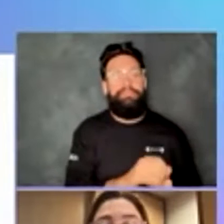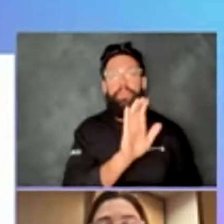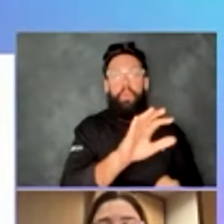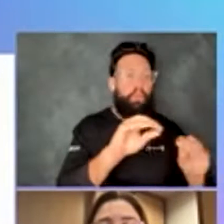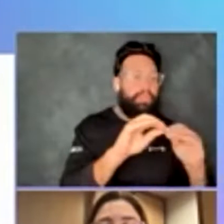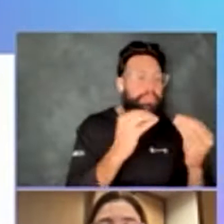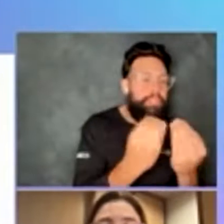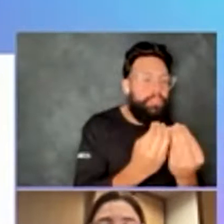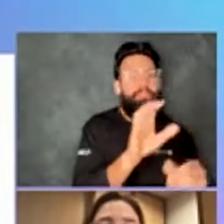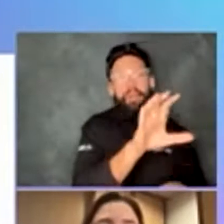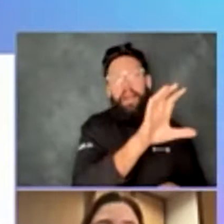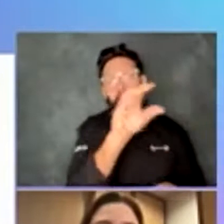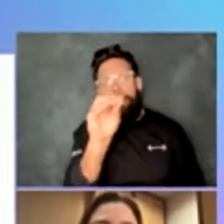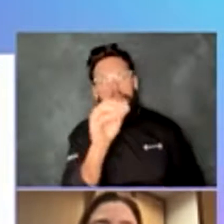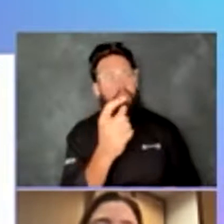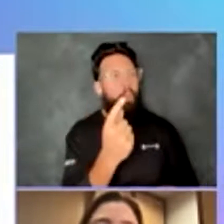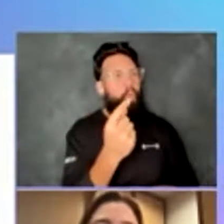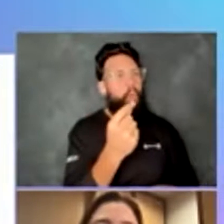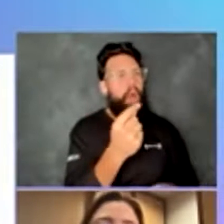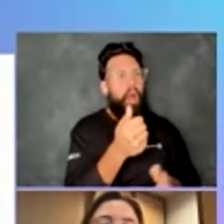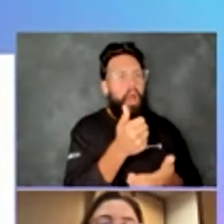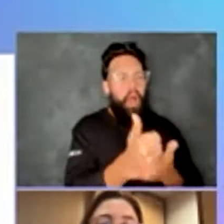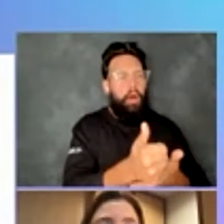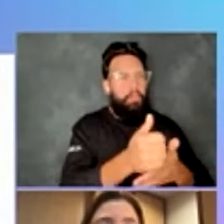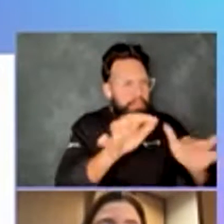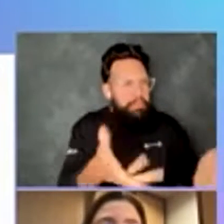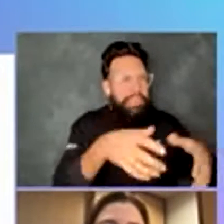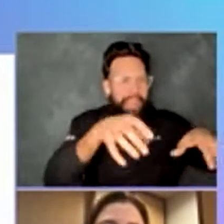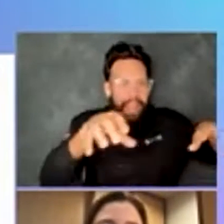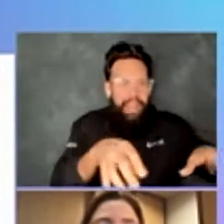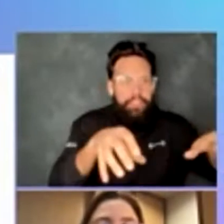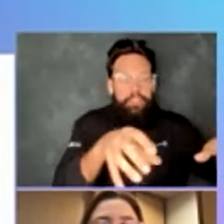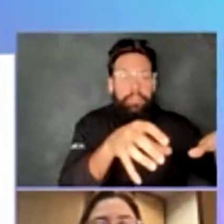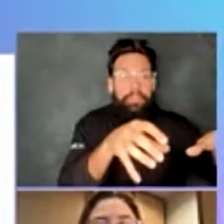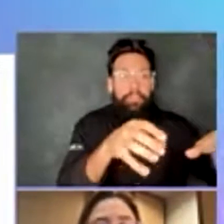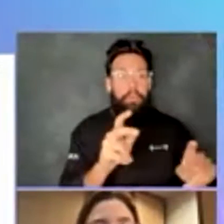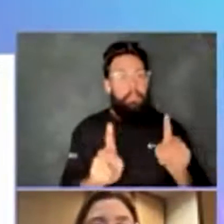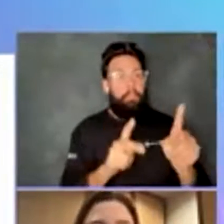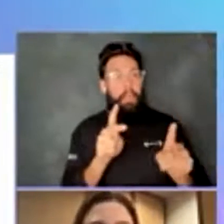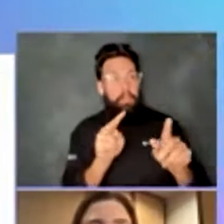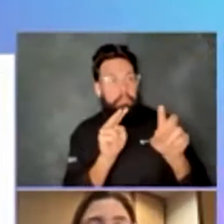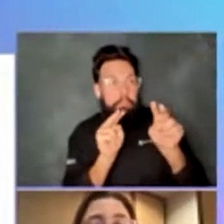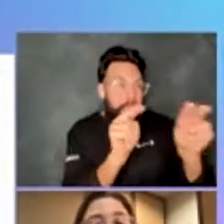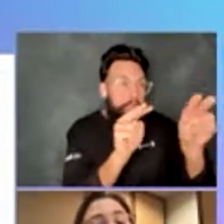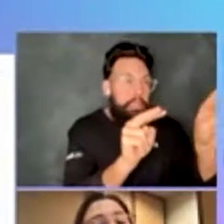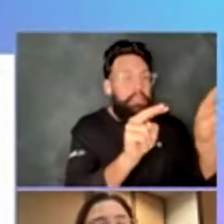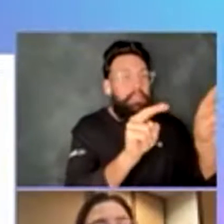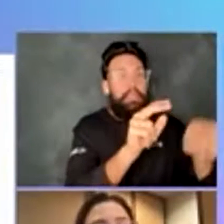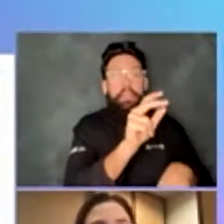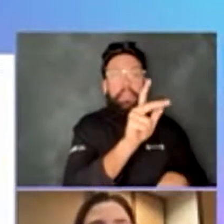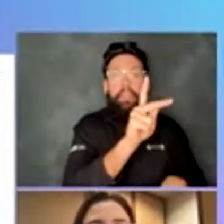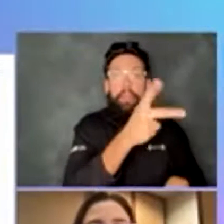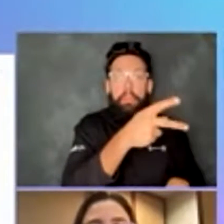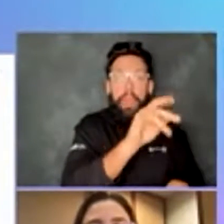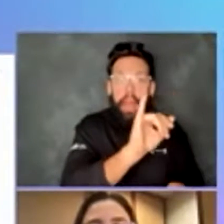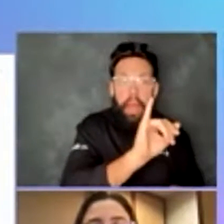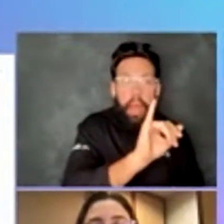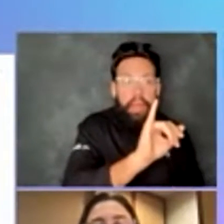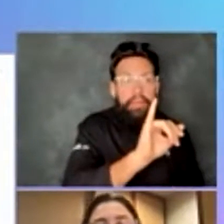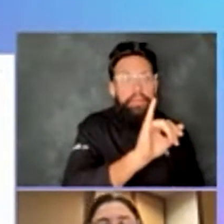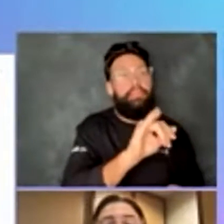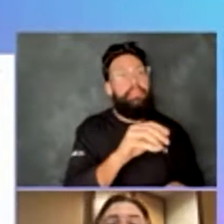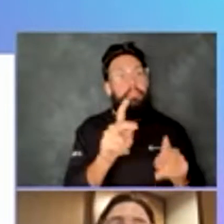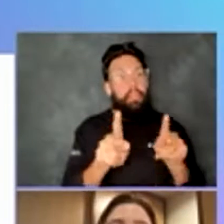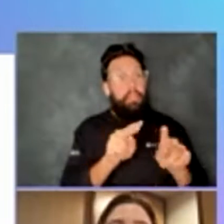need to listen. Is it objectives and key results? Is it key performance indicators? Is it the current business